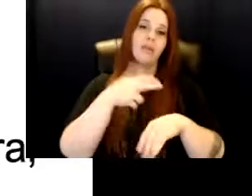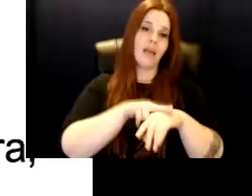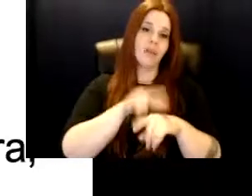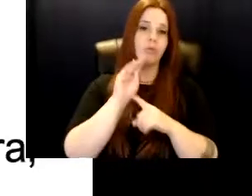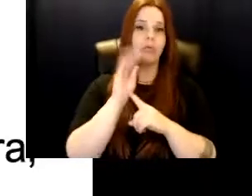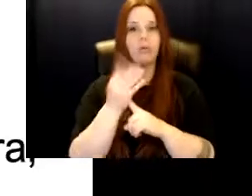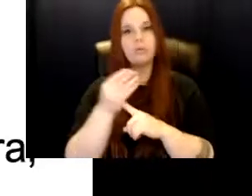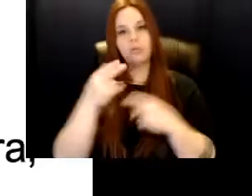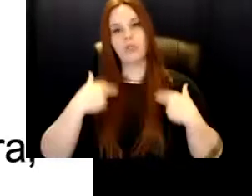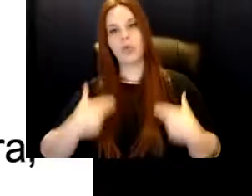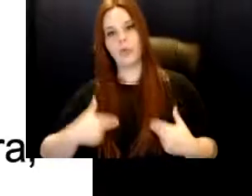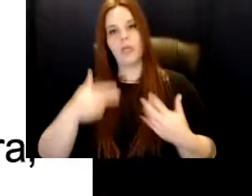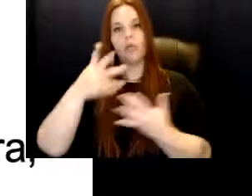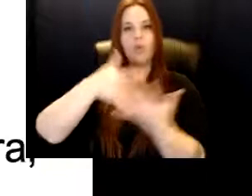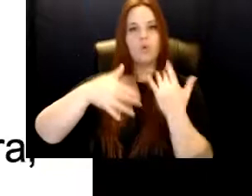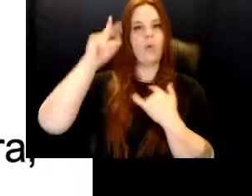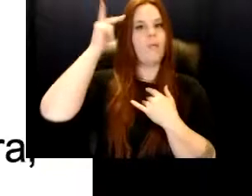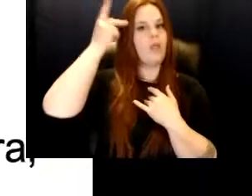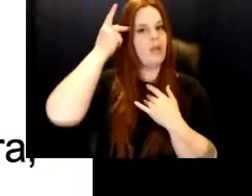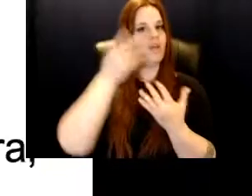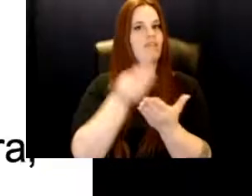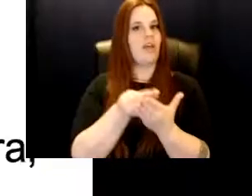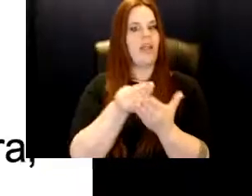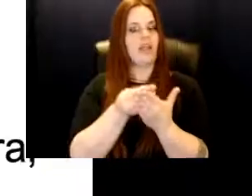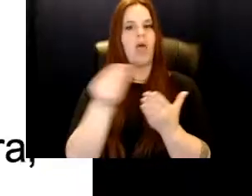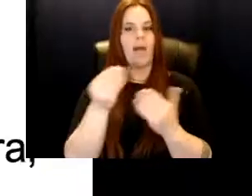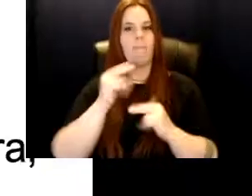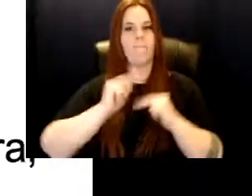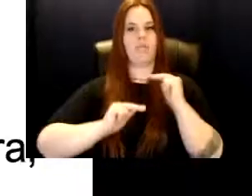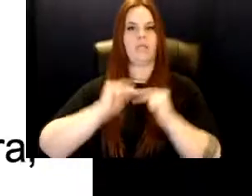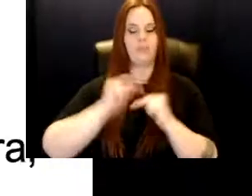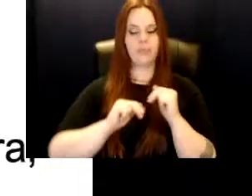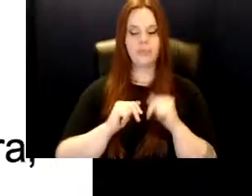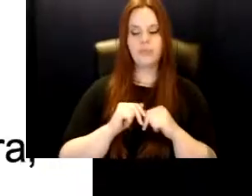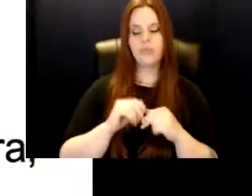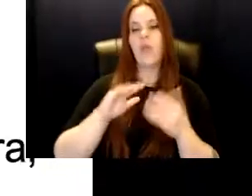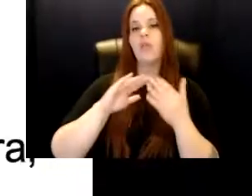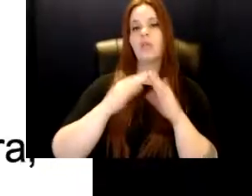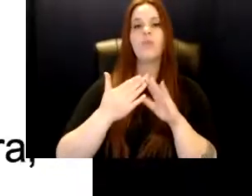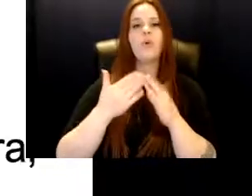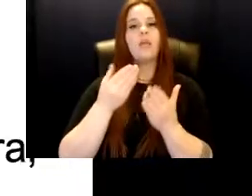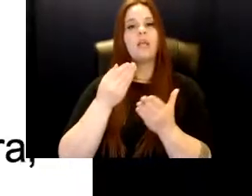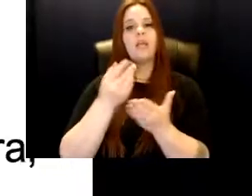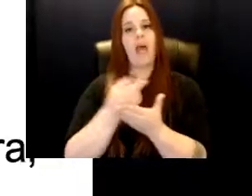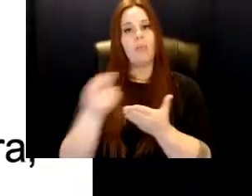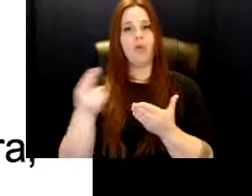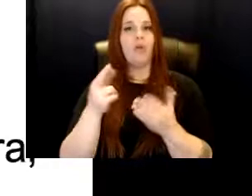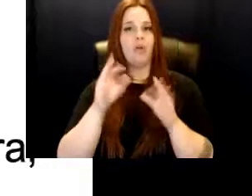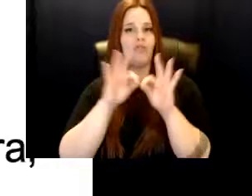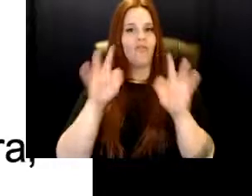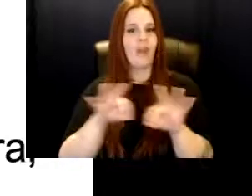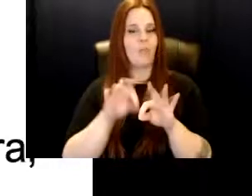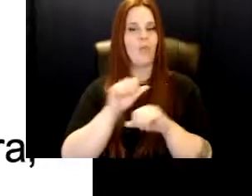human, social, political, financial, and built. Now, the community capital framework measures the strengths of those, not